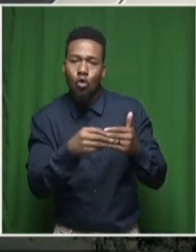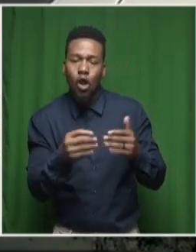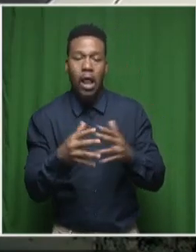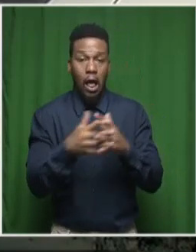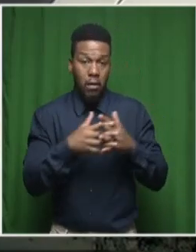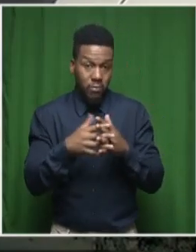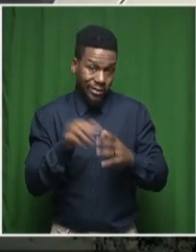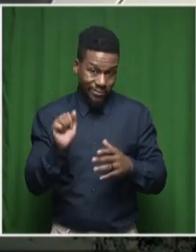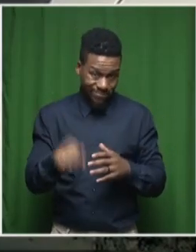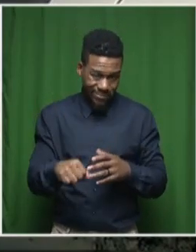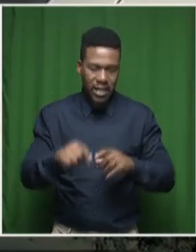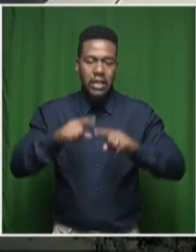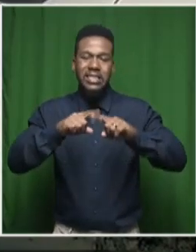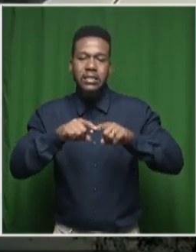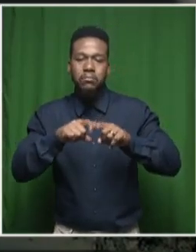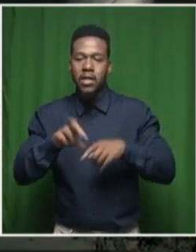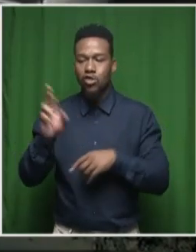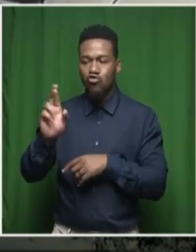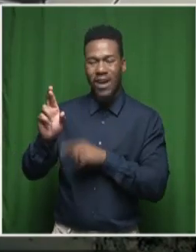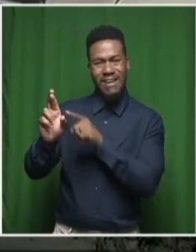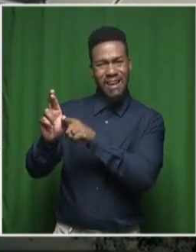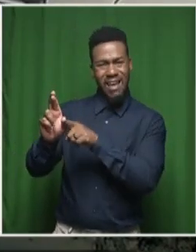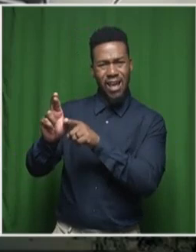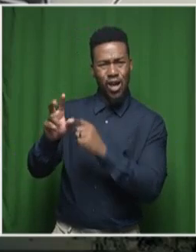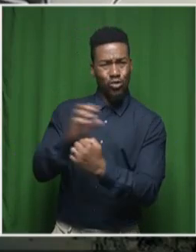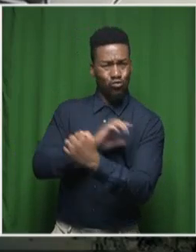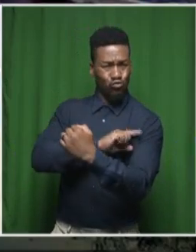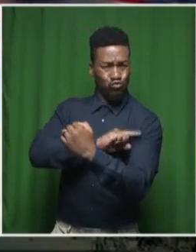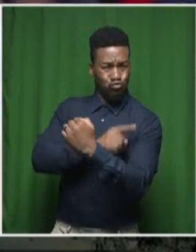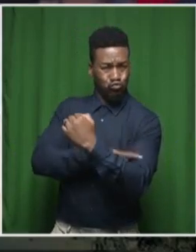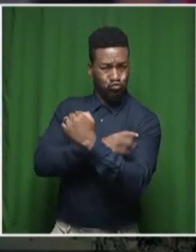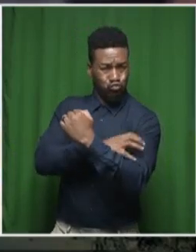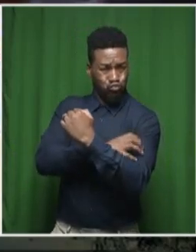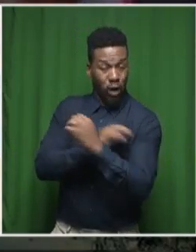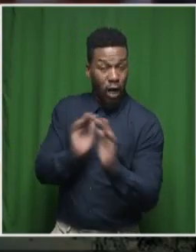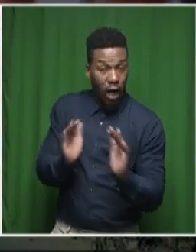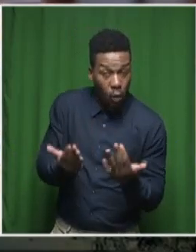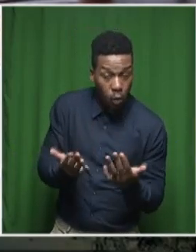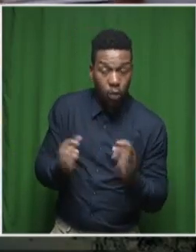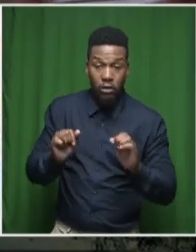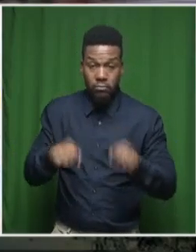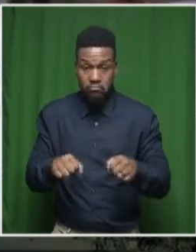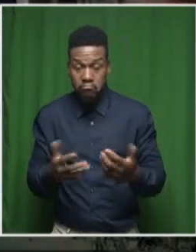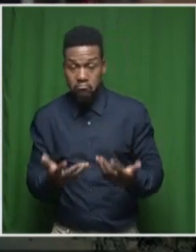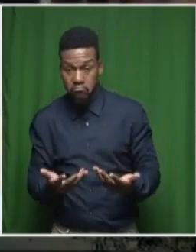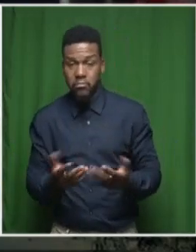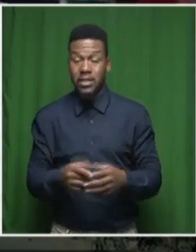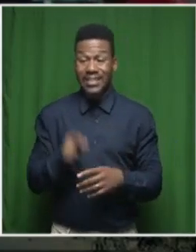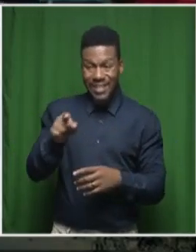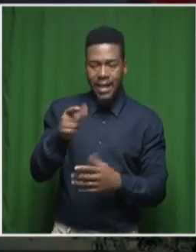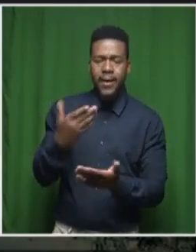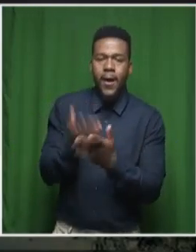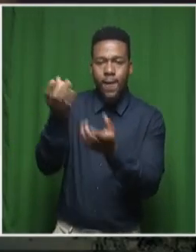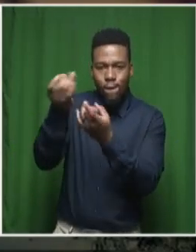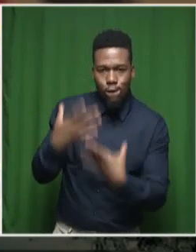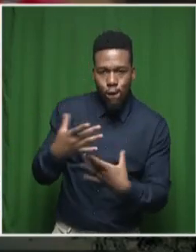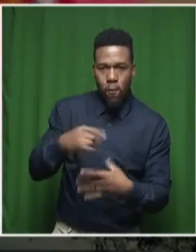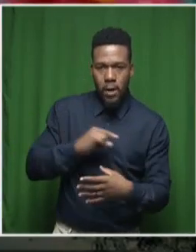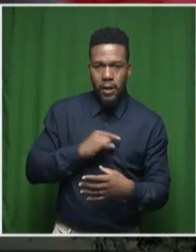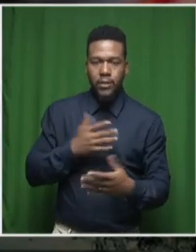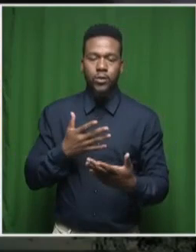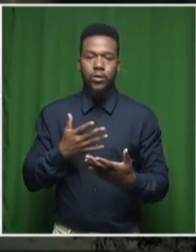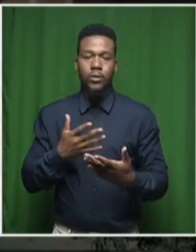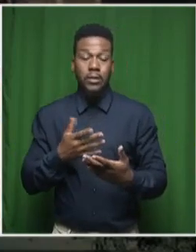depending on the strength of the rand at any particular point in time, that would also inform the price point at which we would then be able to